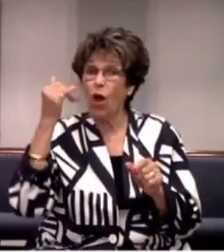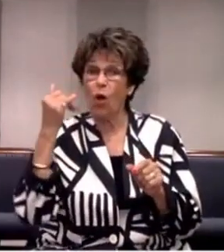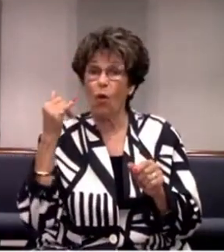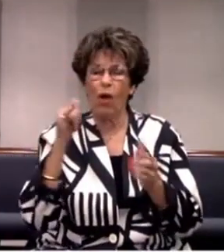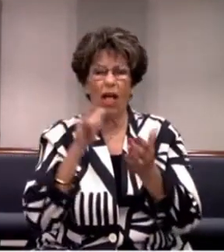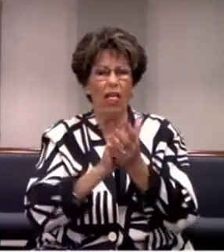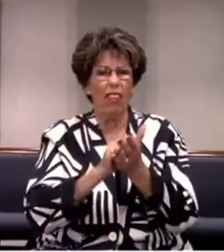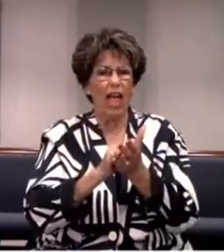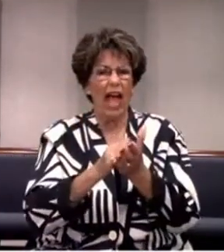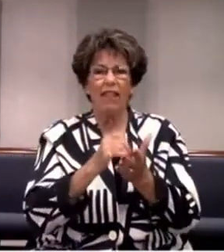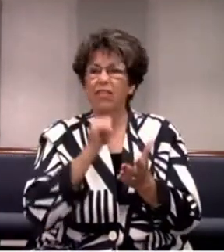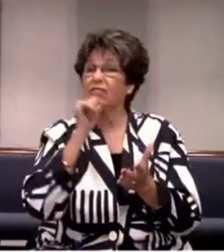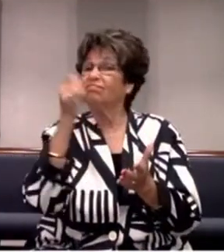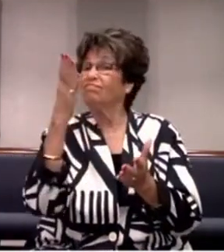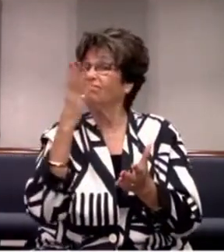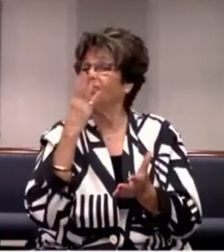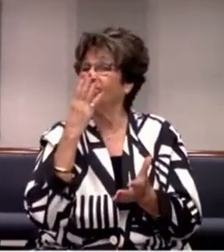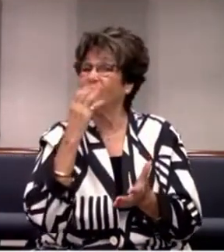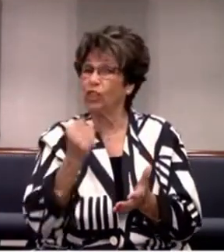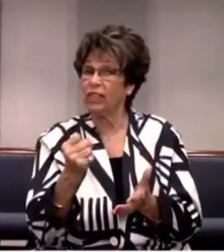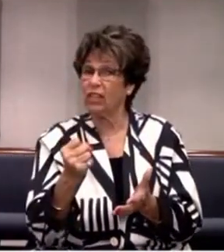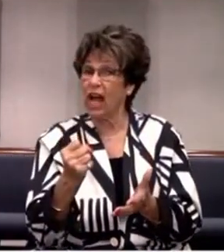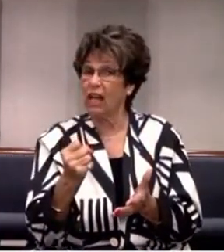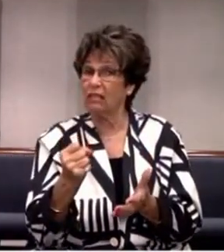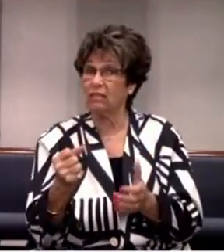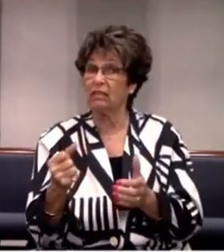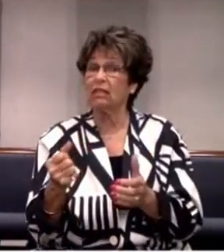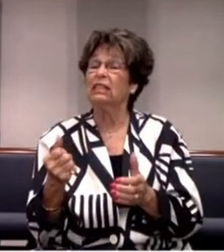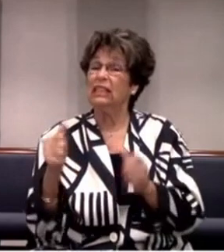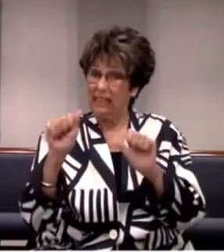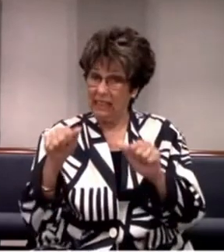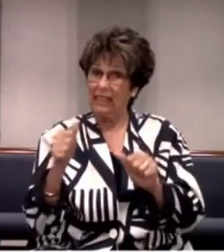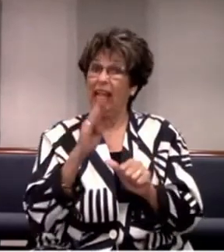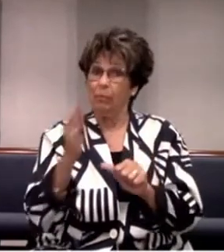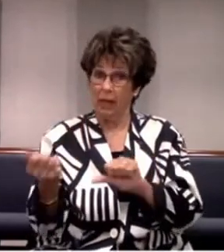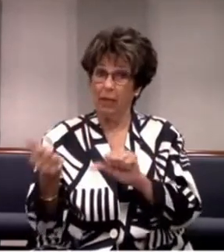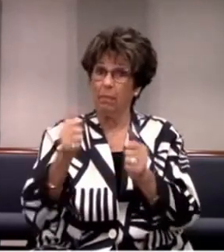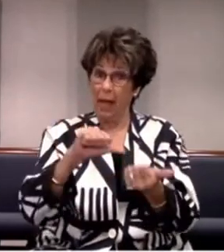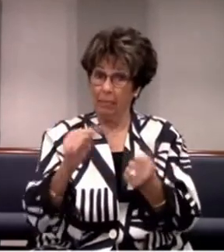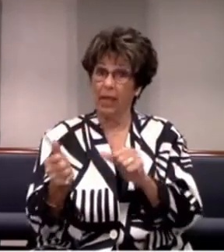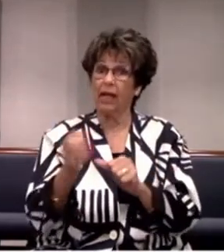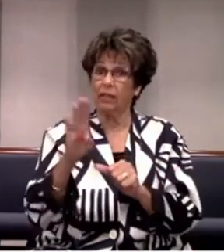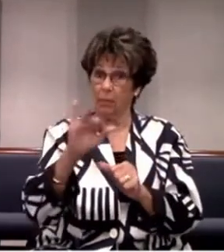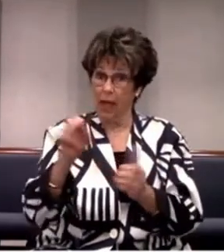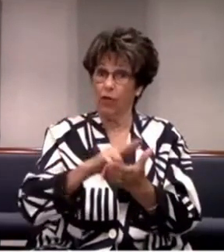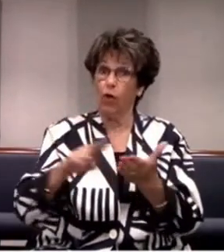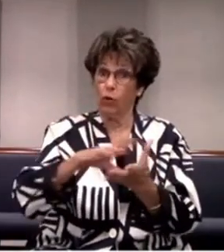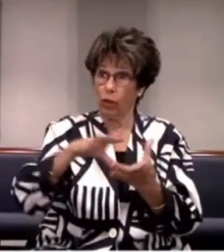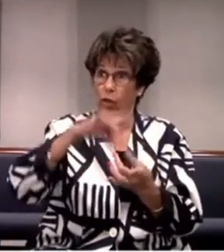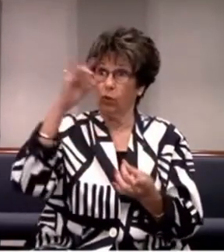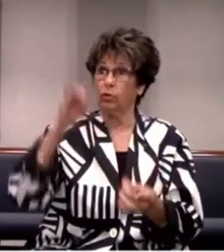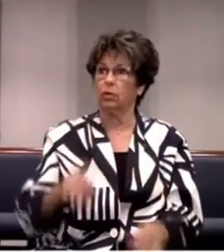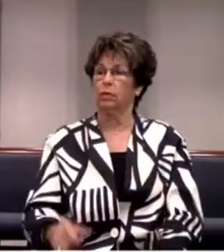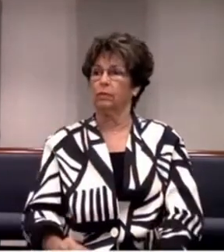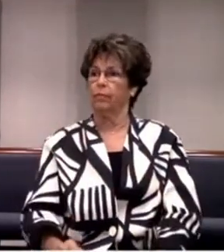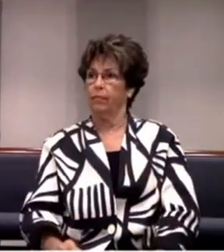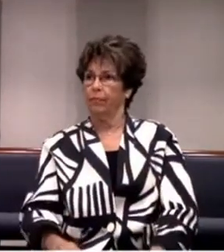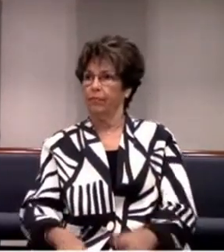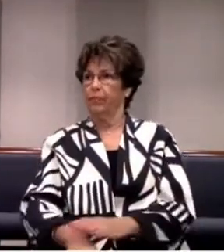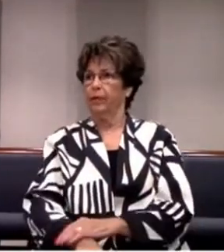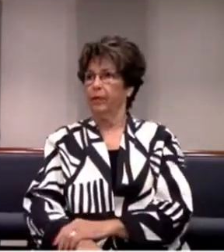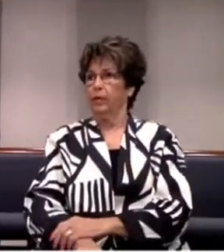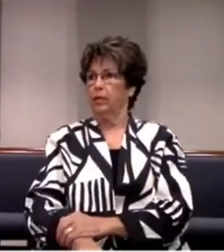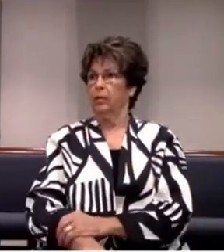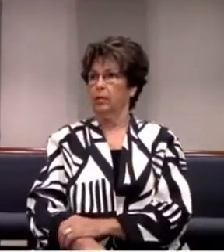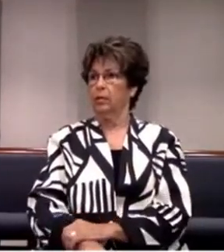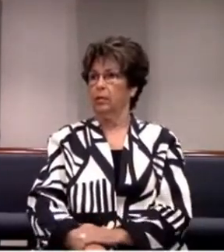did not have enough courage to raise your hand that you've been baptized by the Holy Ghost, understand that's the same thing like saying, I've been born